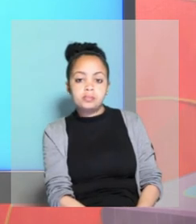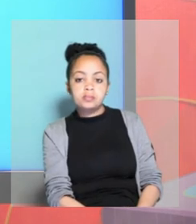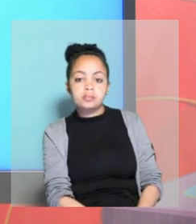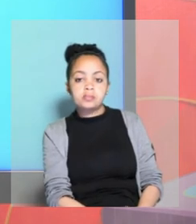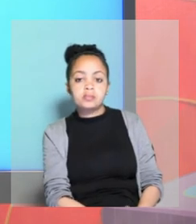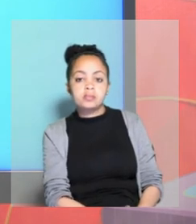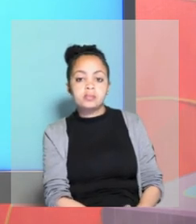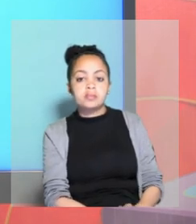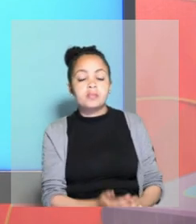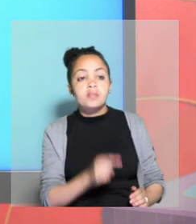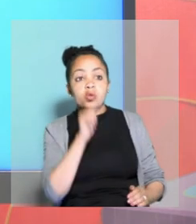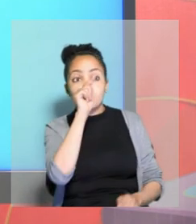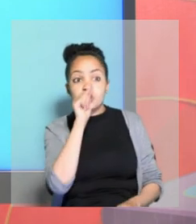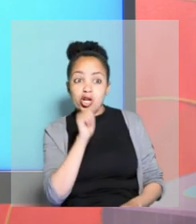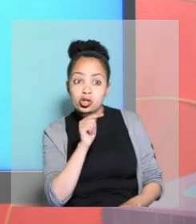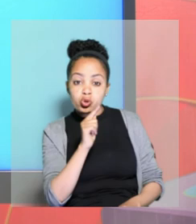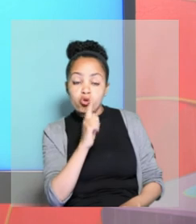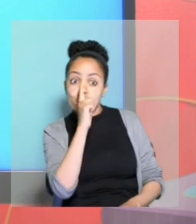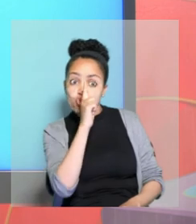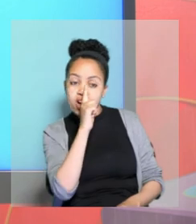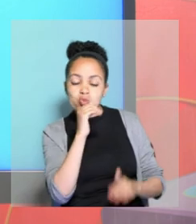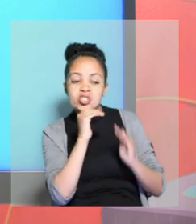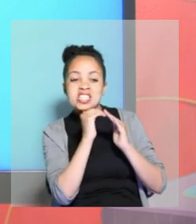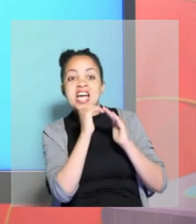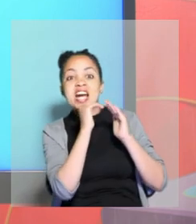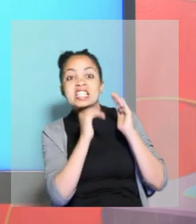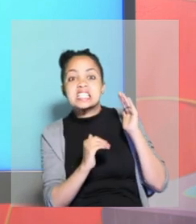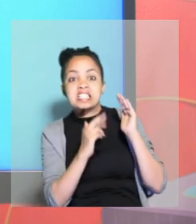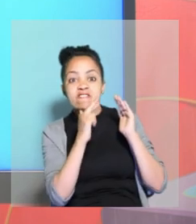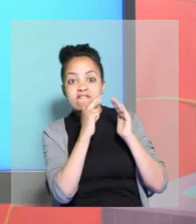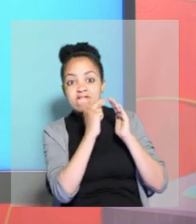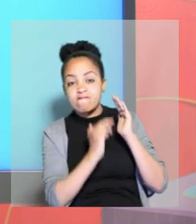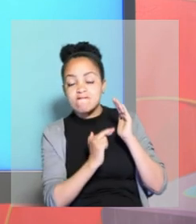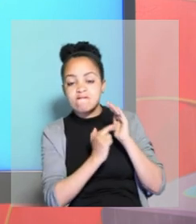Cross with the ratio of 1, which is recessive.